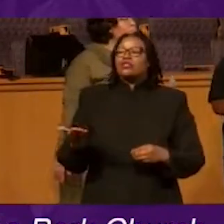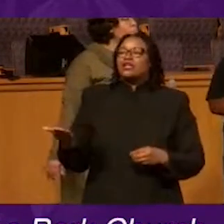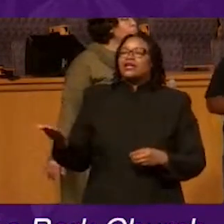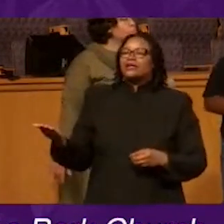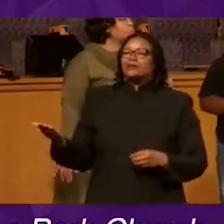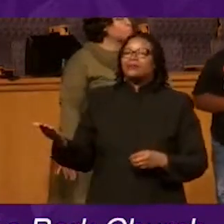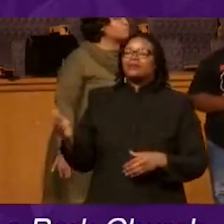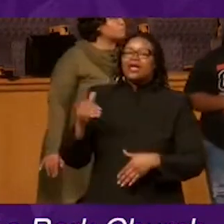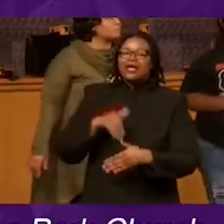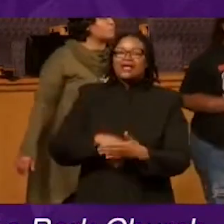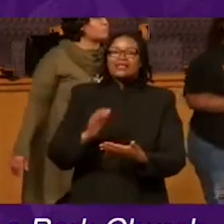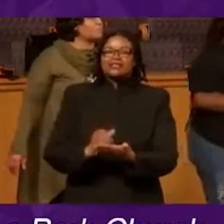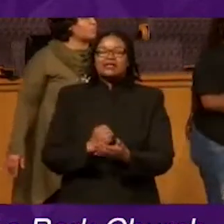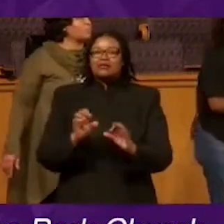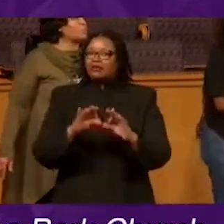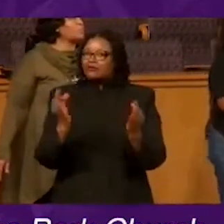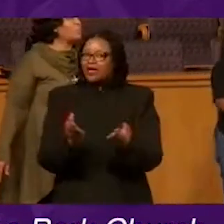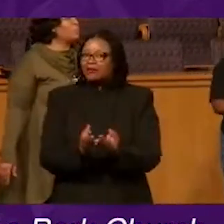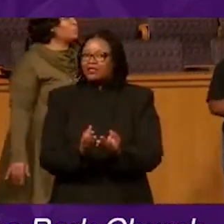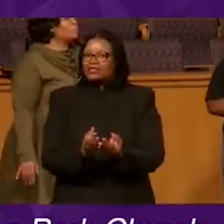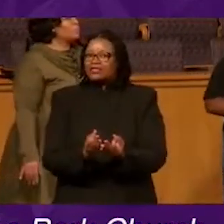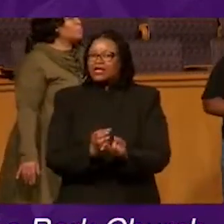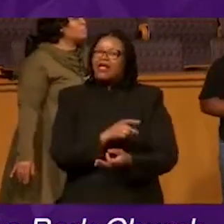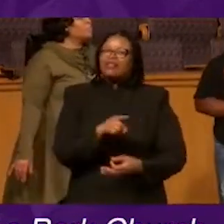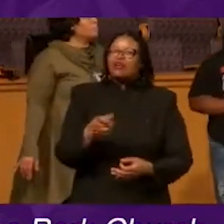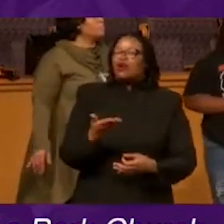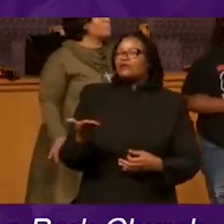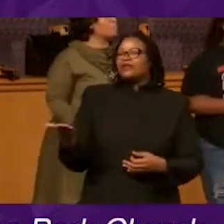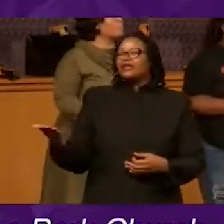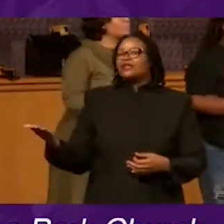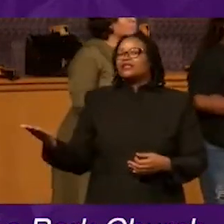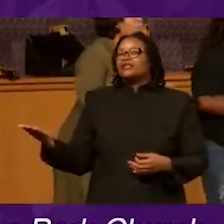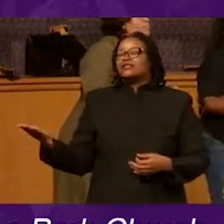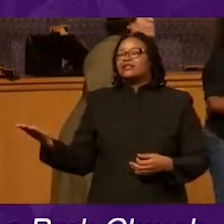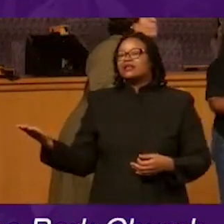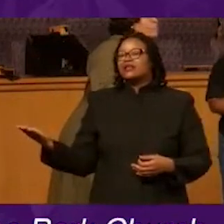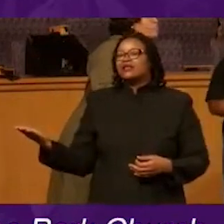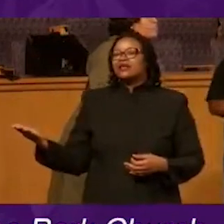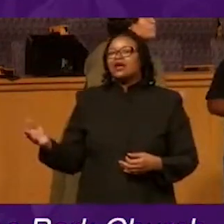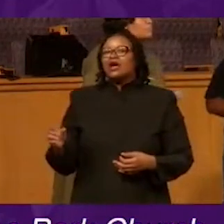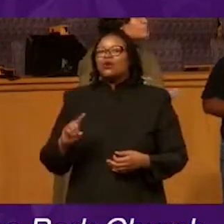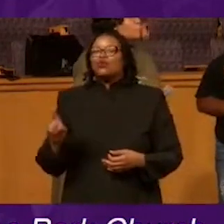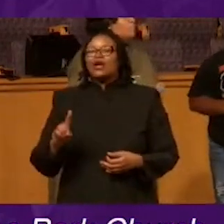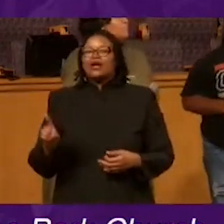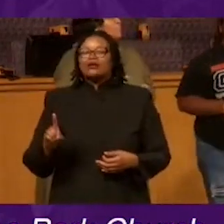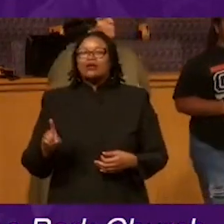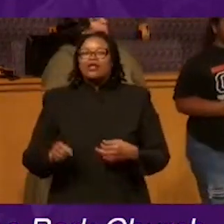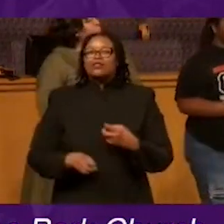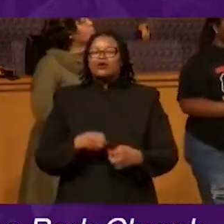In some families, there are some things that where the edges are rubbing.